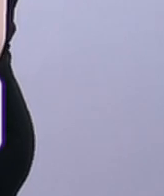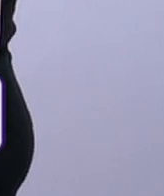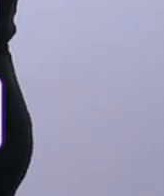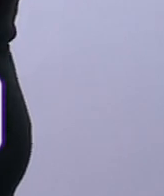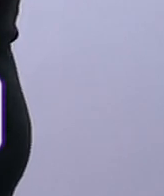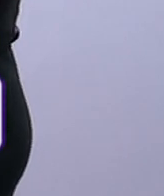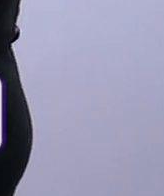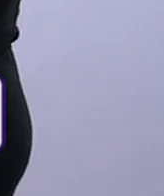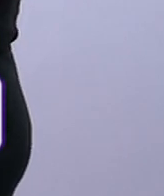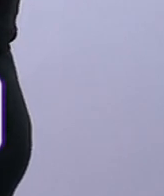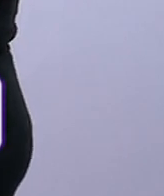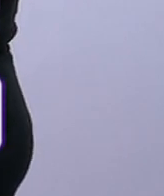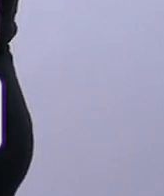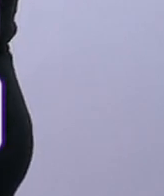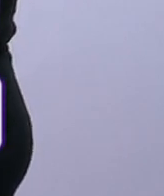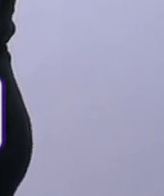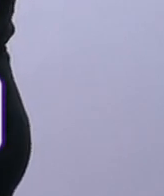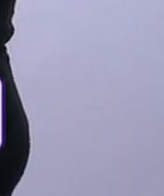Picture A.